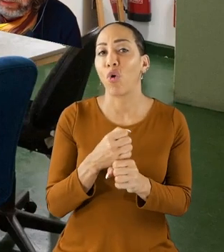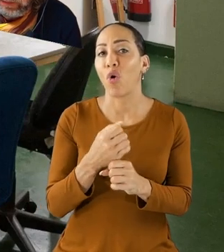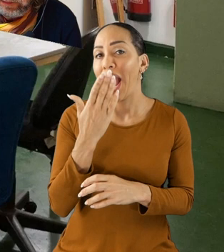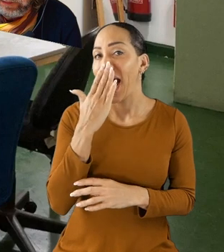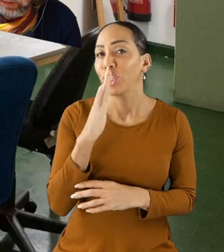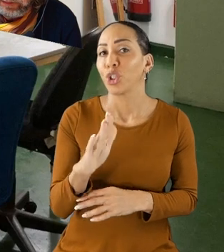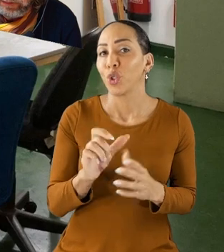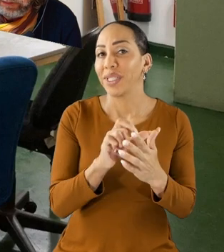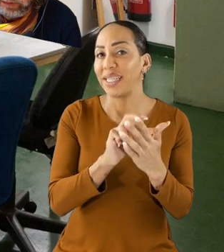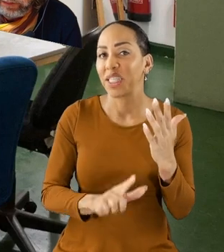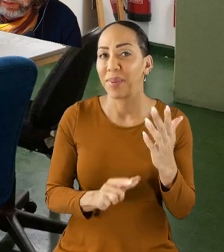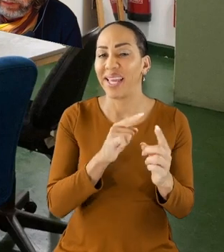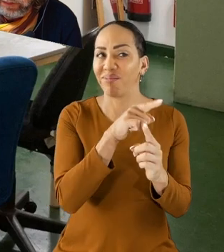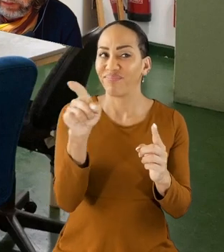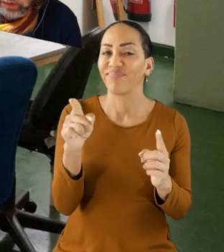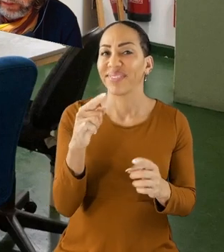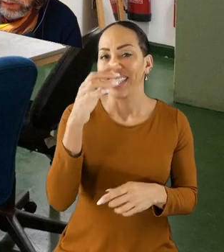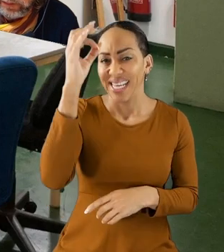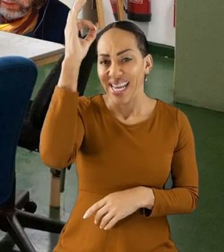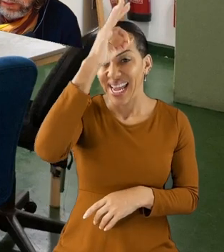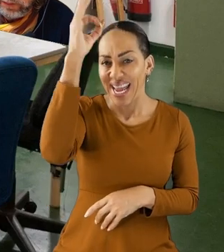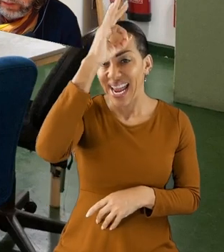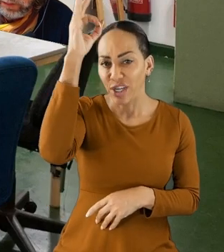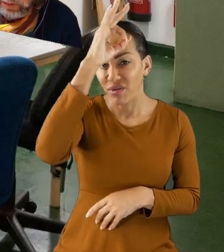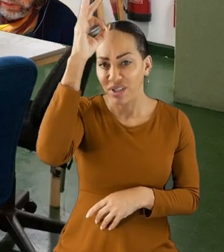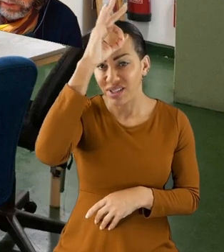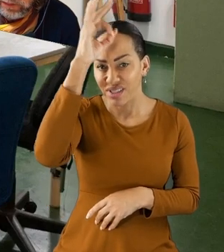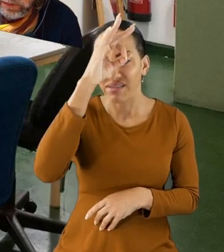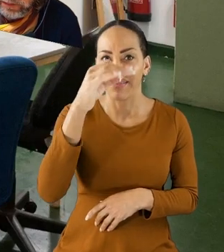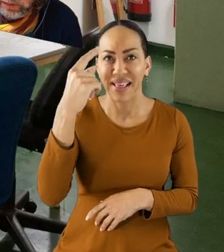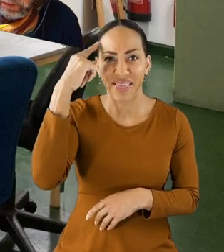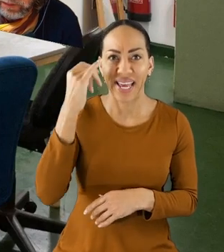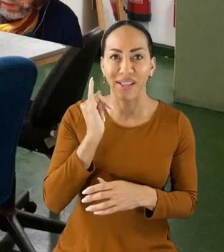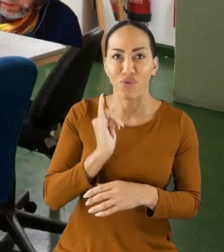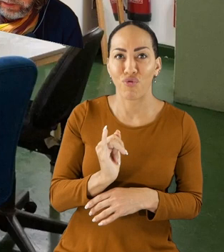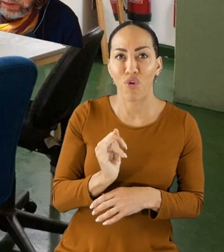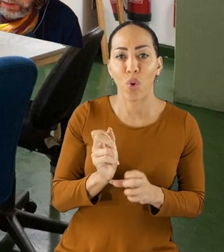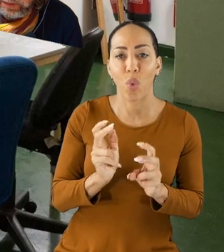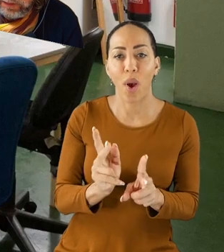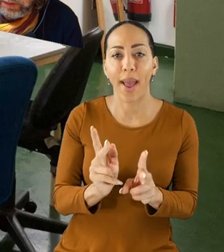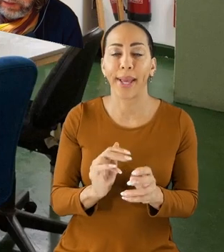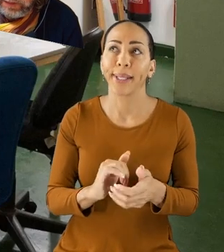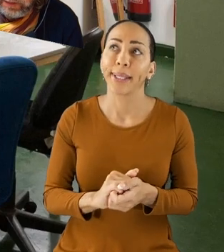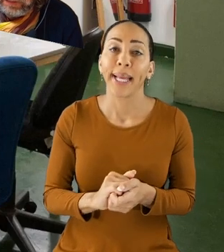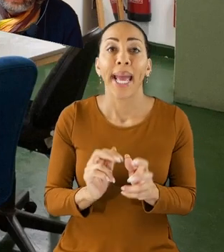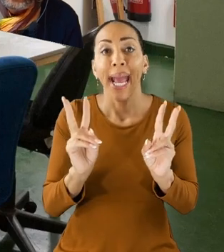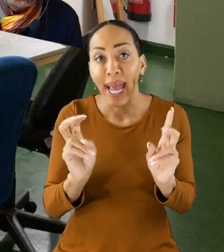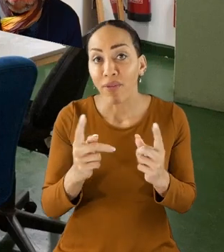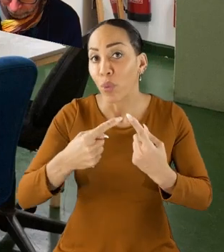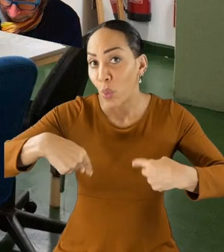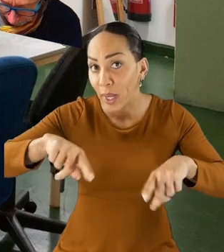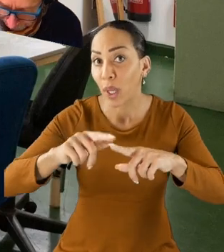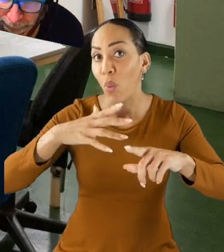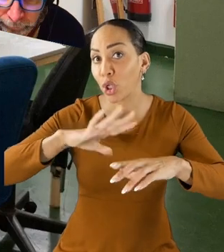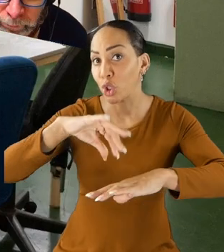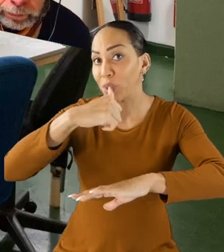is ignorance and the wrong-headedness. It's likely that, in my view, that we probably do, if we were